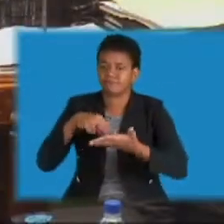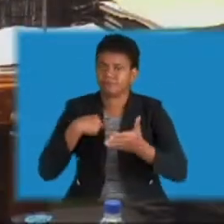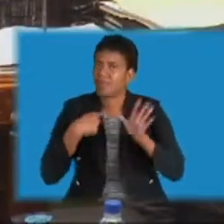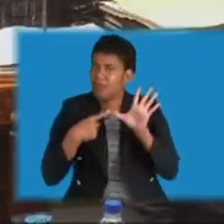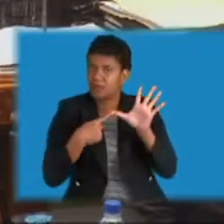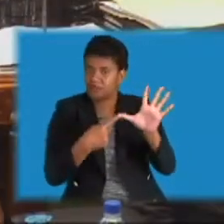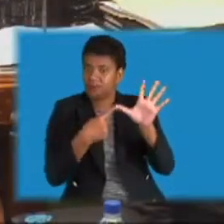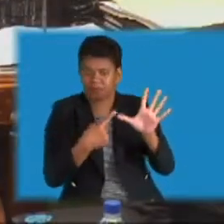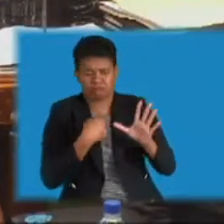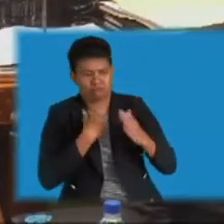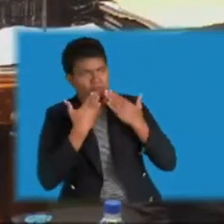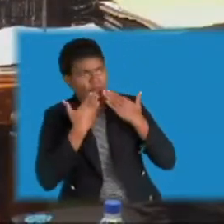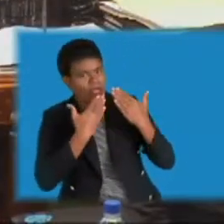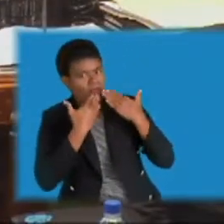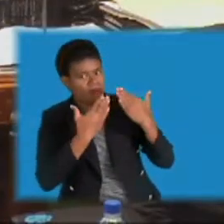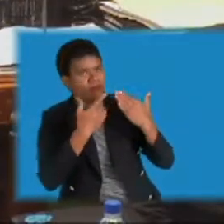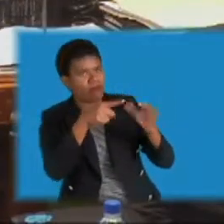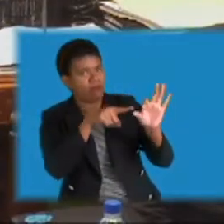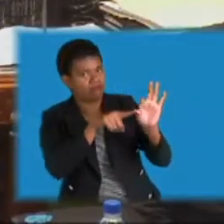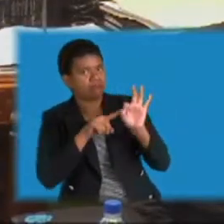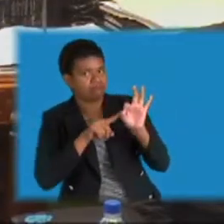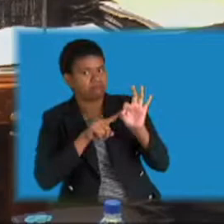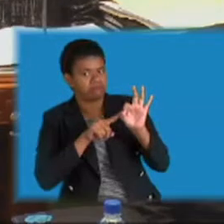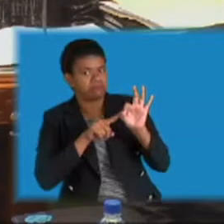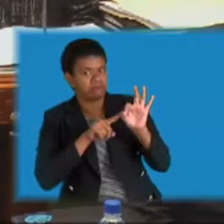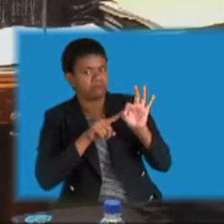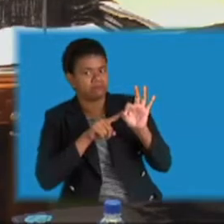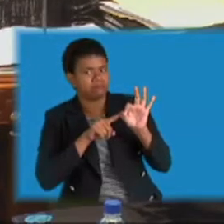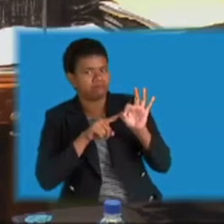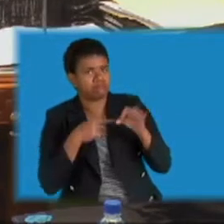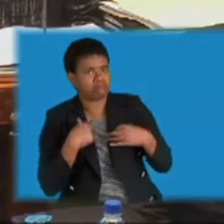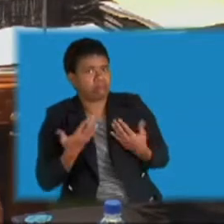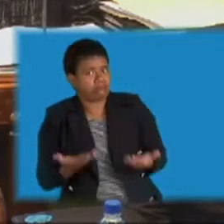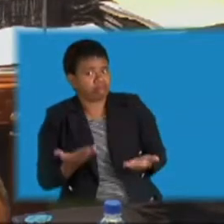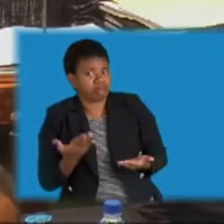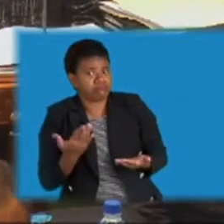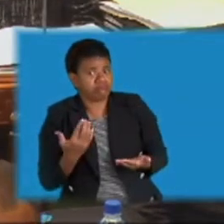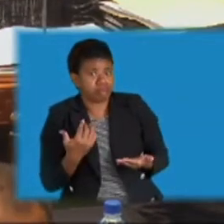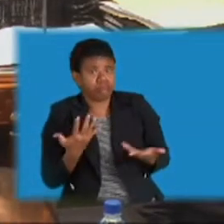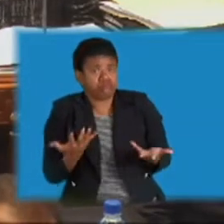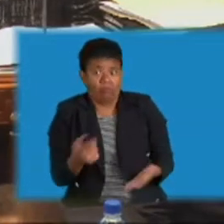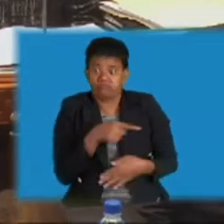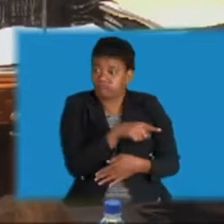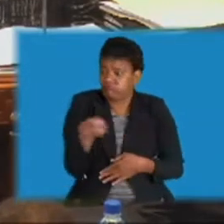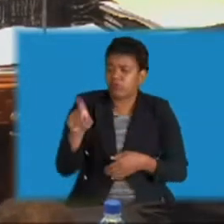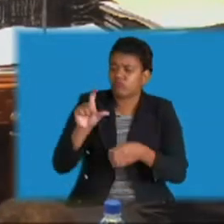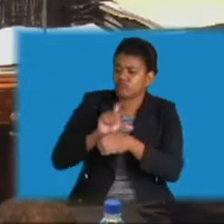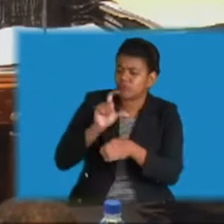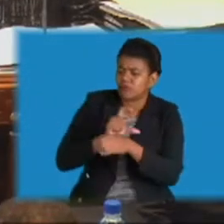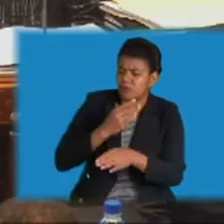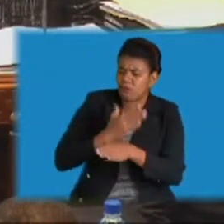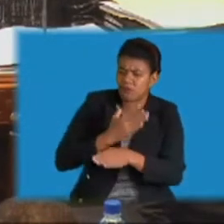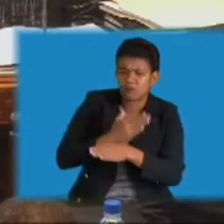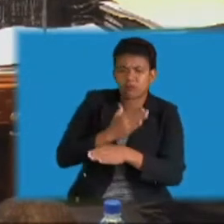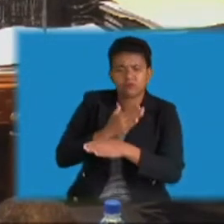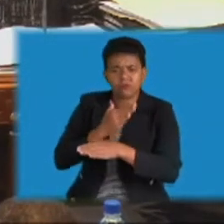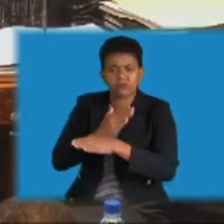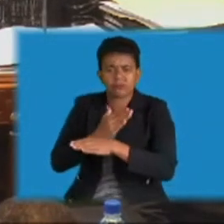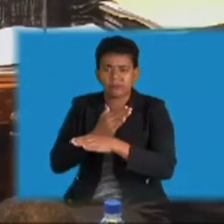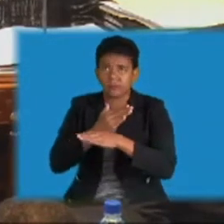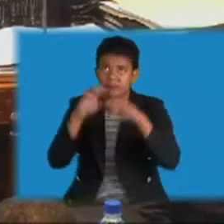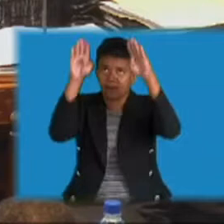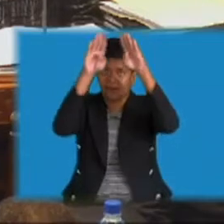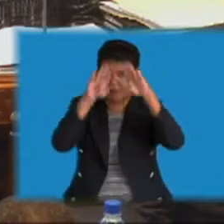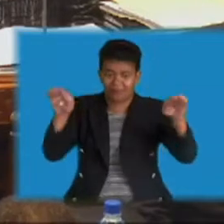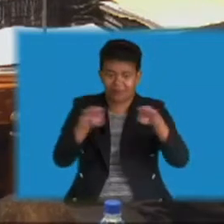Member, for your questions. Madam Speaker, apart from job creation with the pine industry and lease payments to landowners,